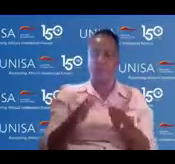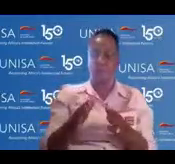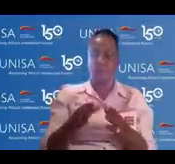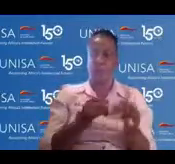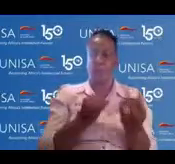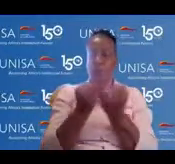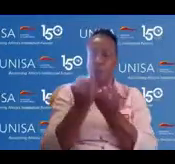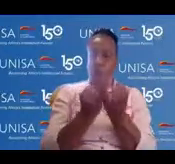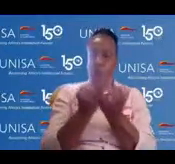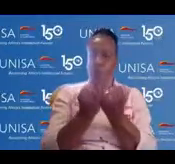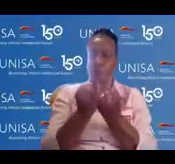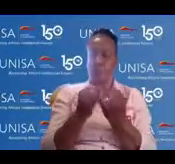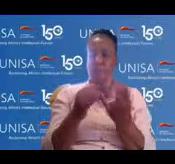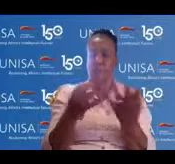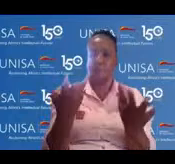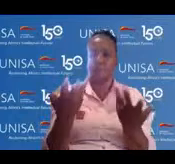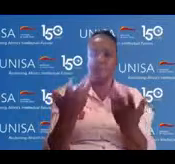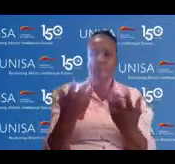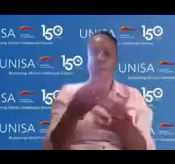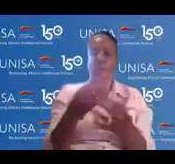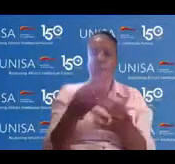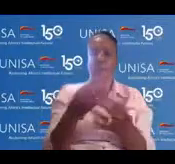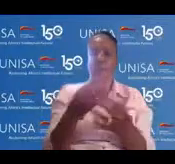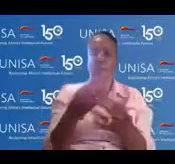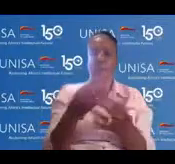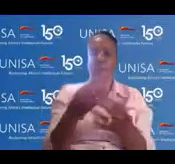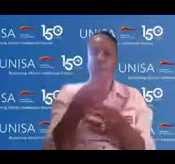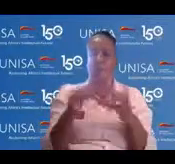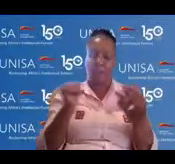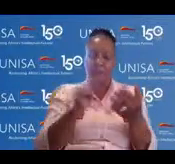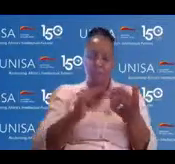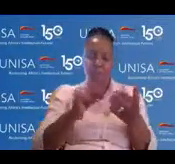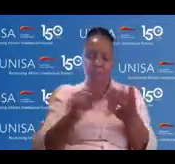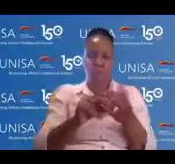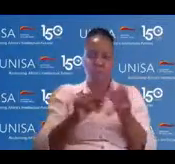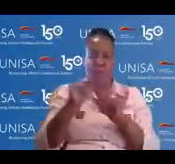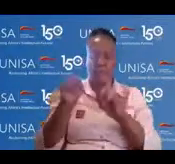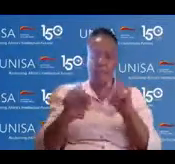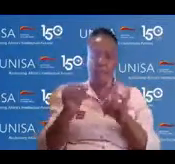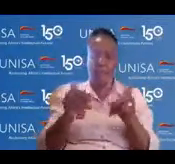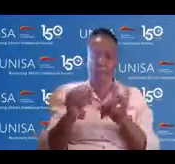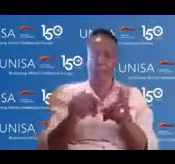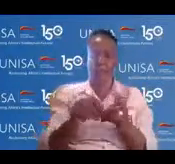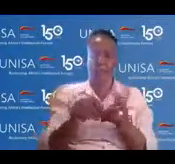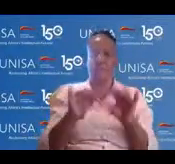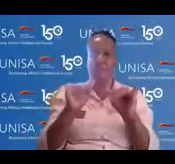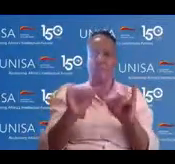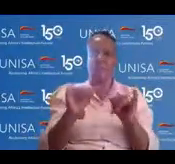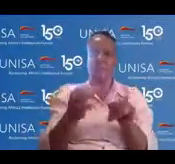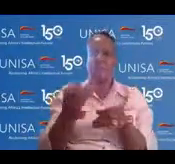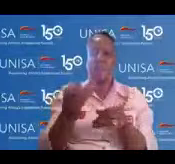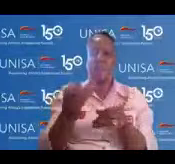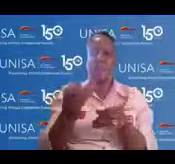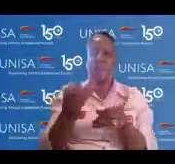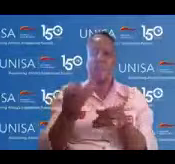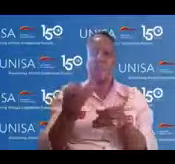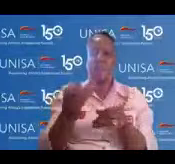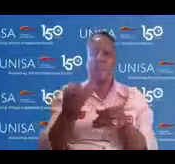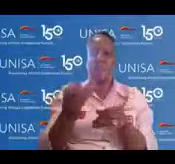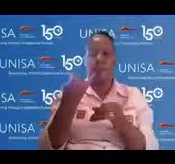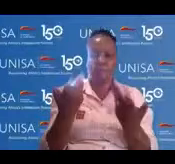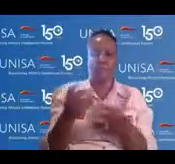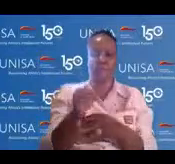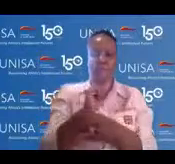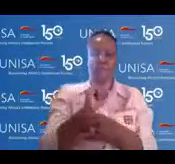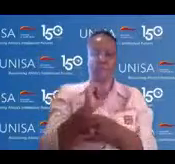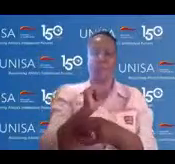So please complete the quiz to stand a chance to win one of those 3 prizes. And so we will be collecting